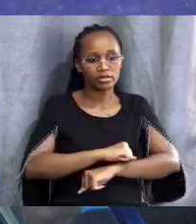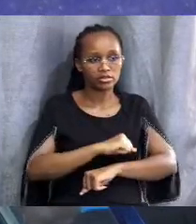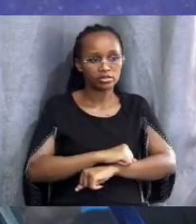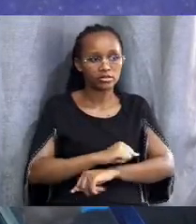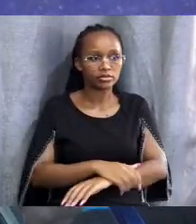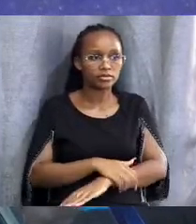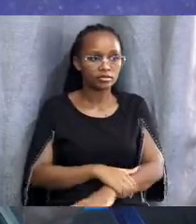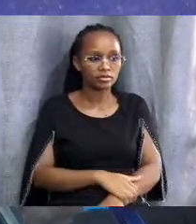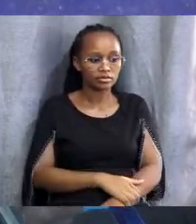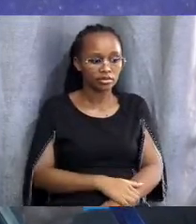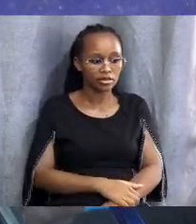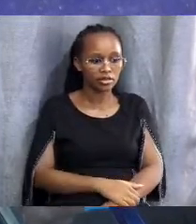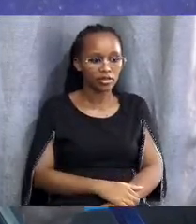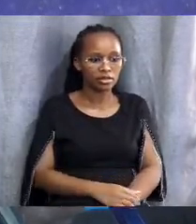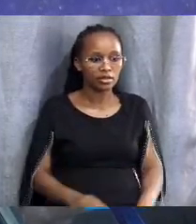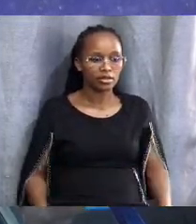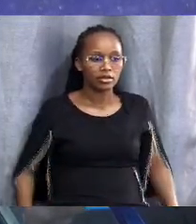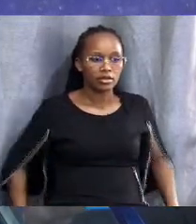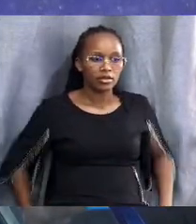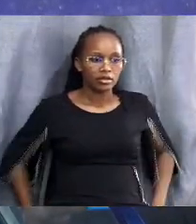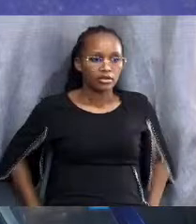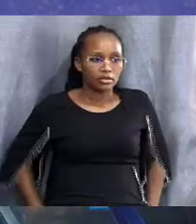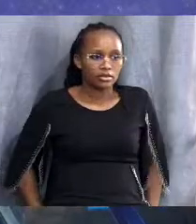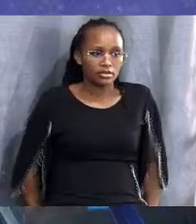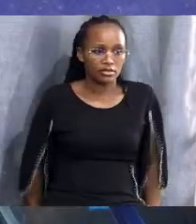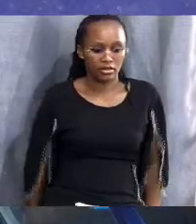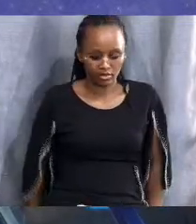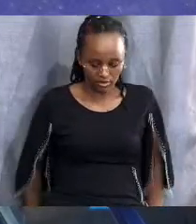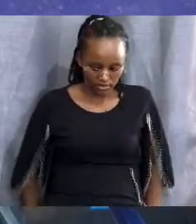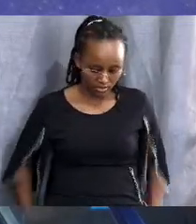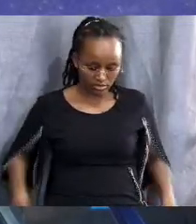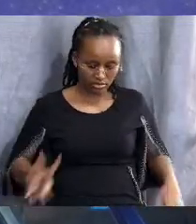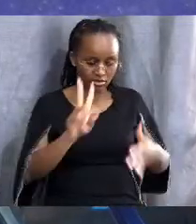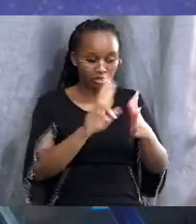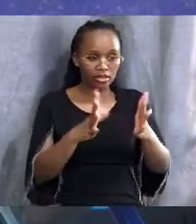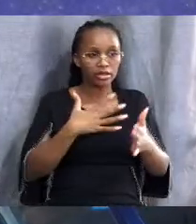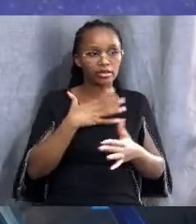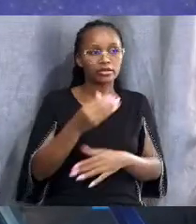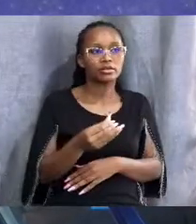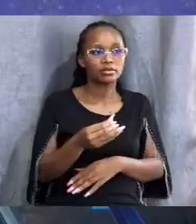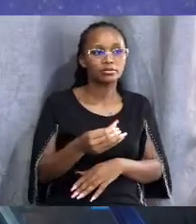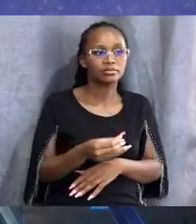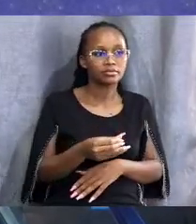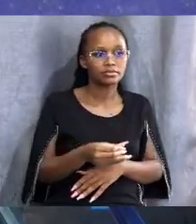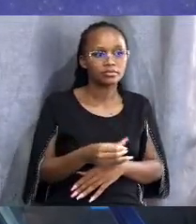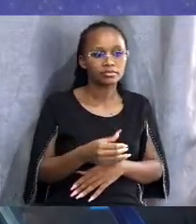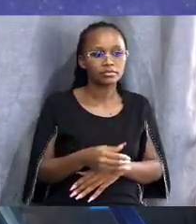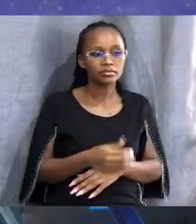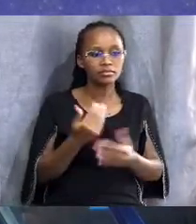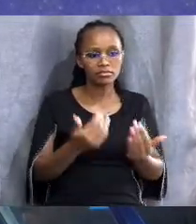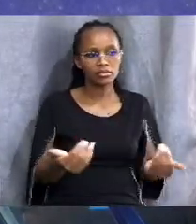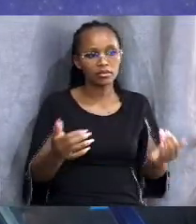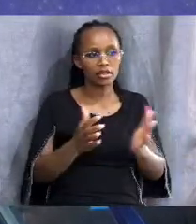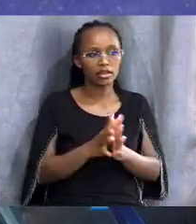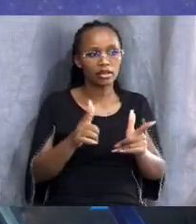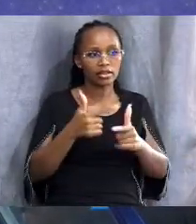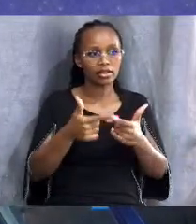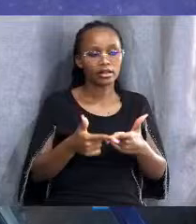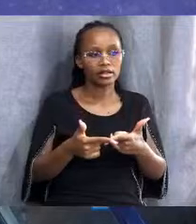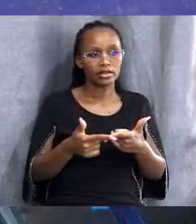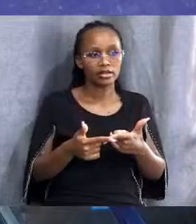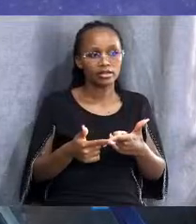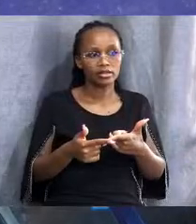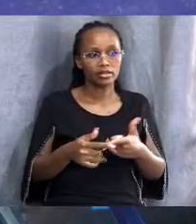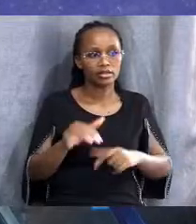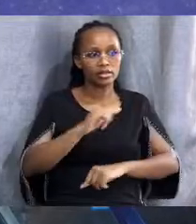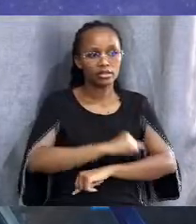ile itasomwa, kuna ya pupil na pia ya